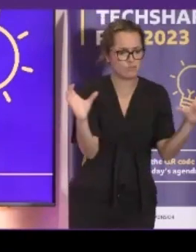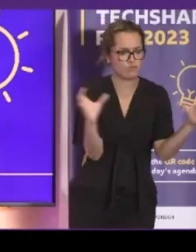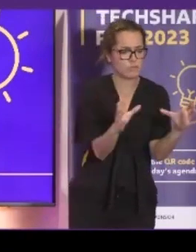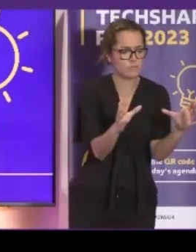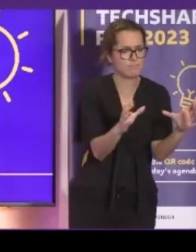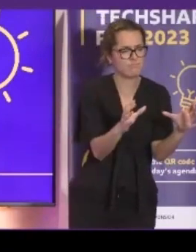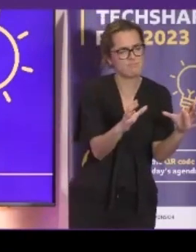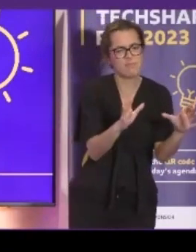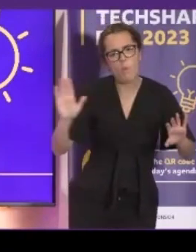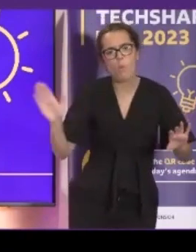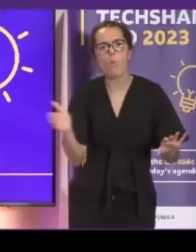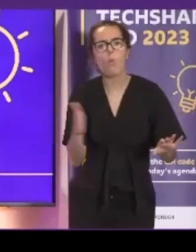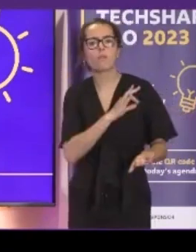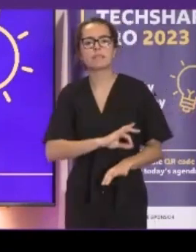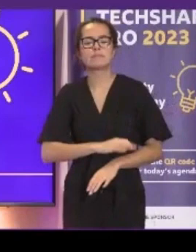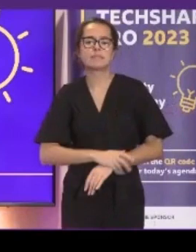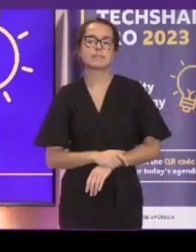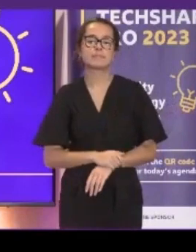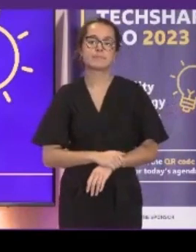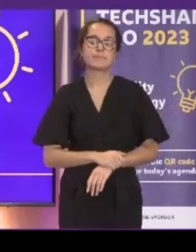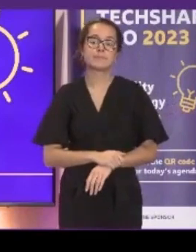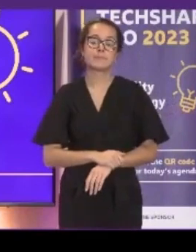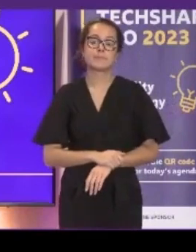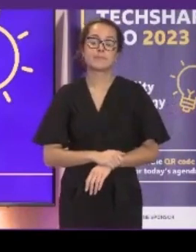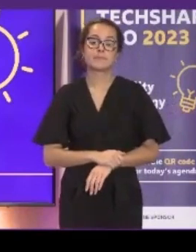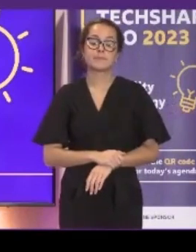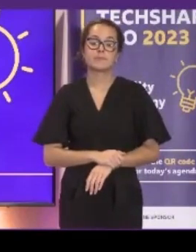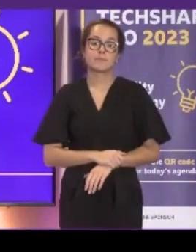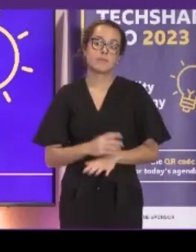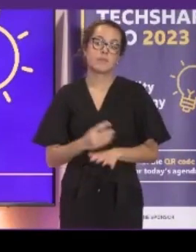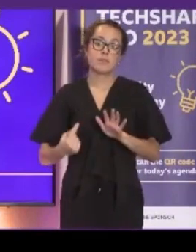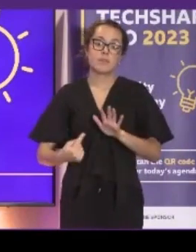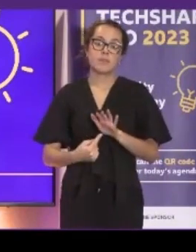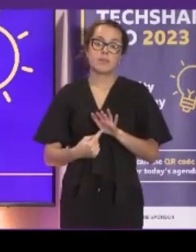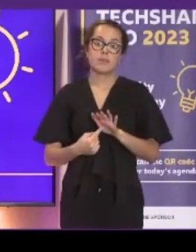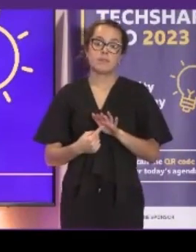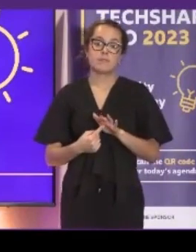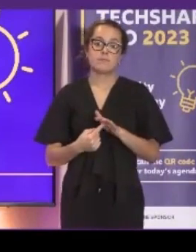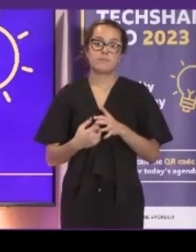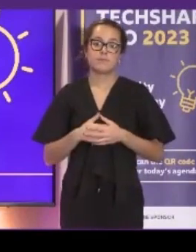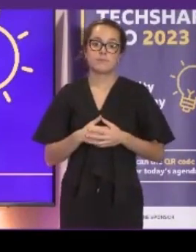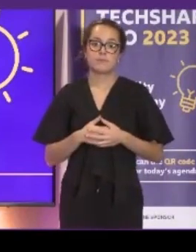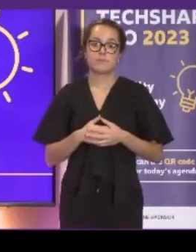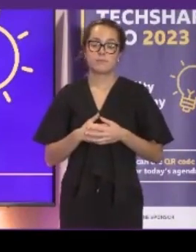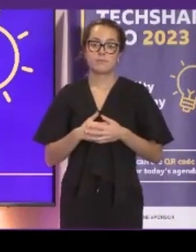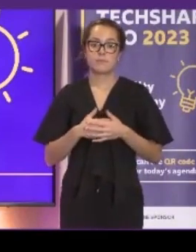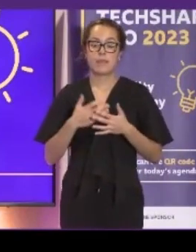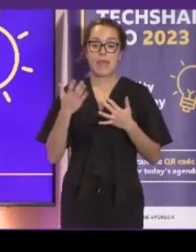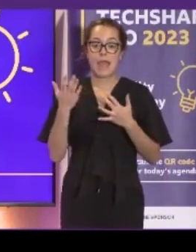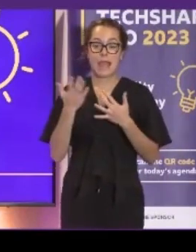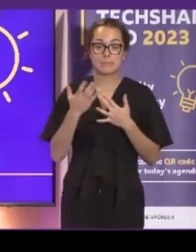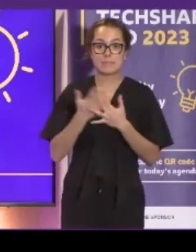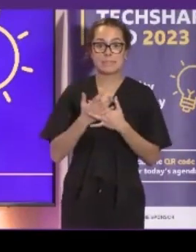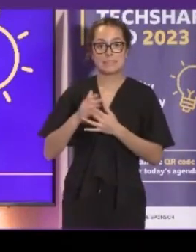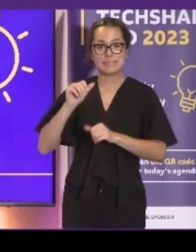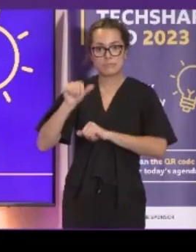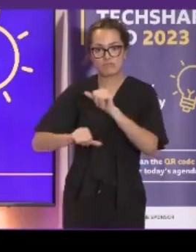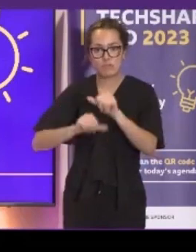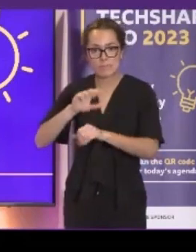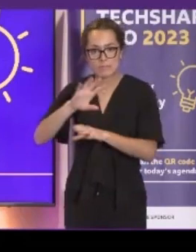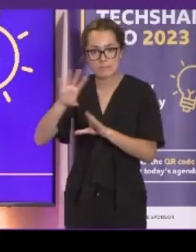And, you know, it's so important to have accessibility as part of the process right up from the